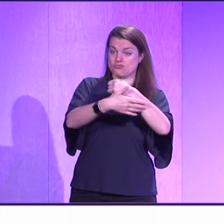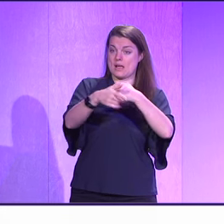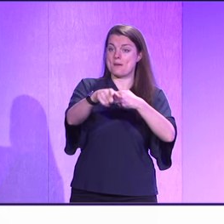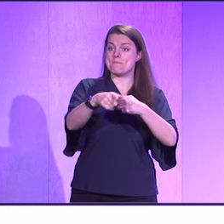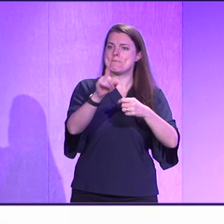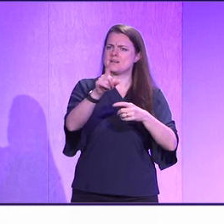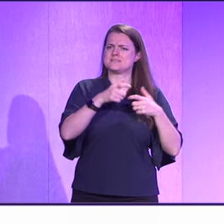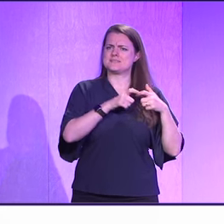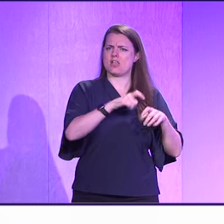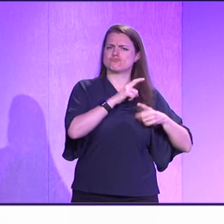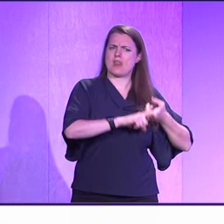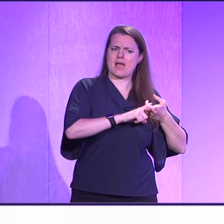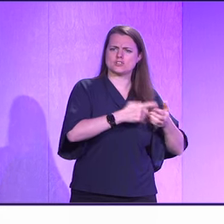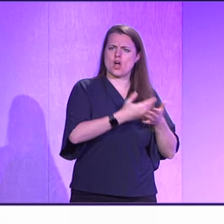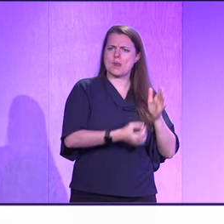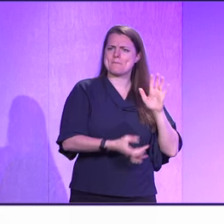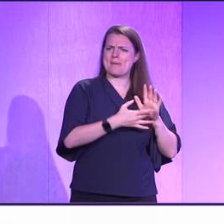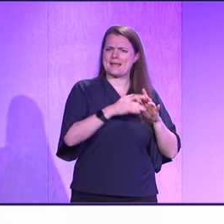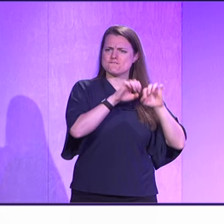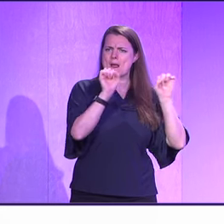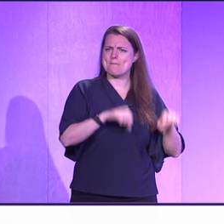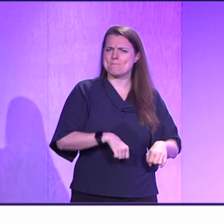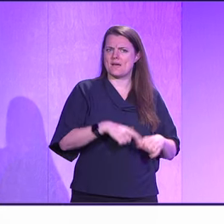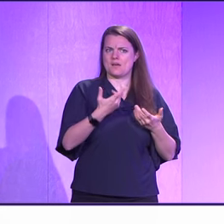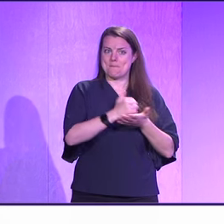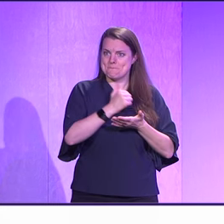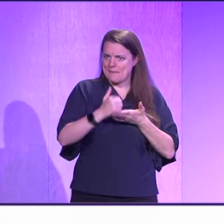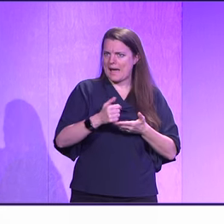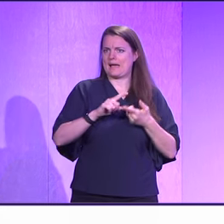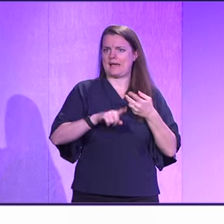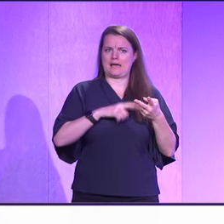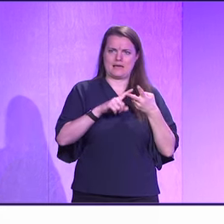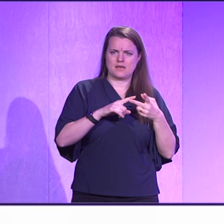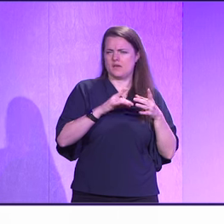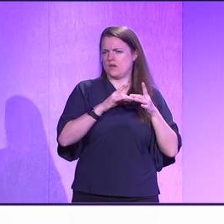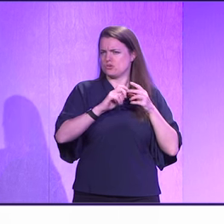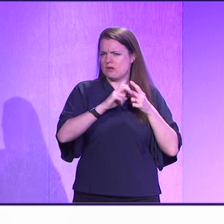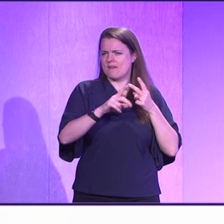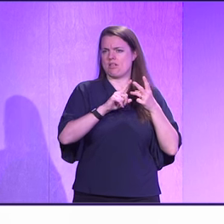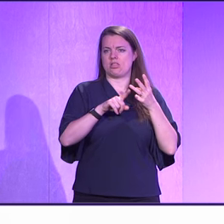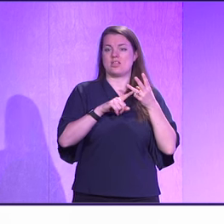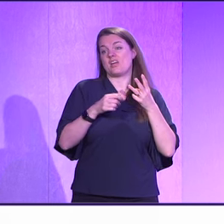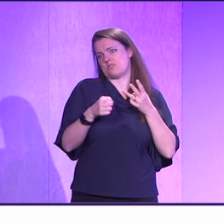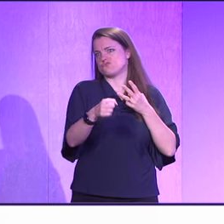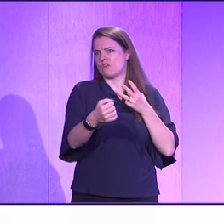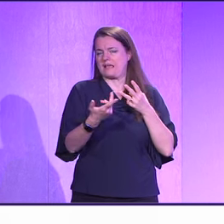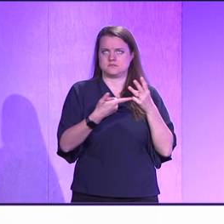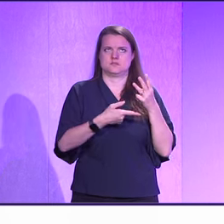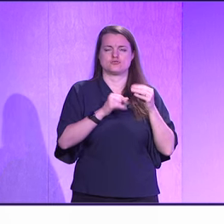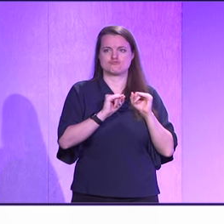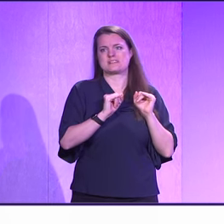bank account still runs on mainframes for a lot of them, unless you've got a cool new bank. And connections to those mainframes, as I explained, with the trains are pretty